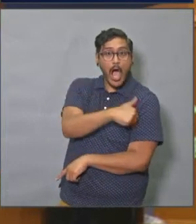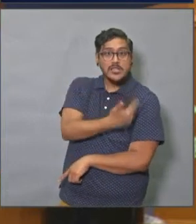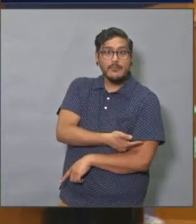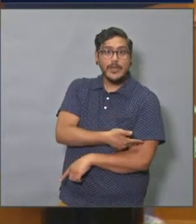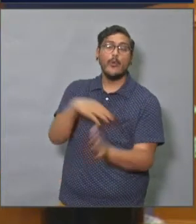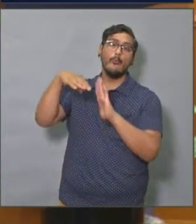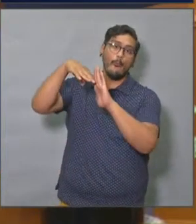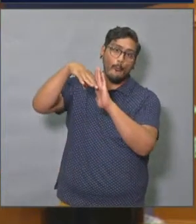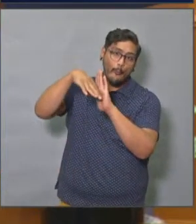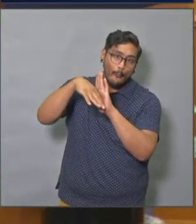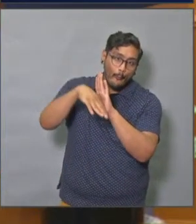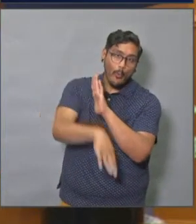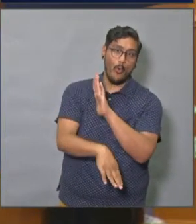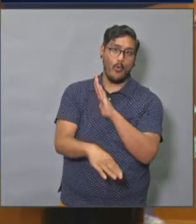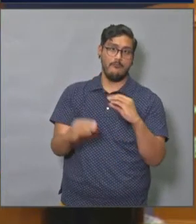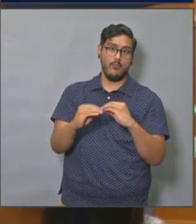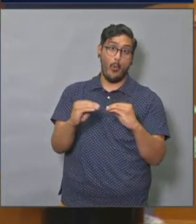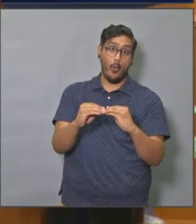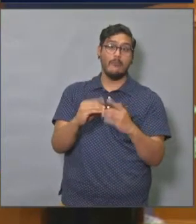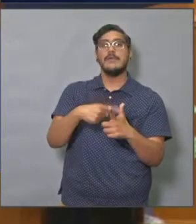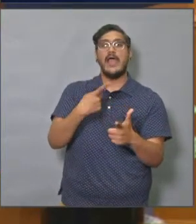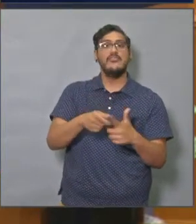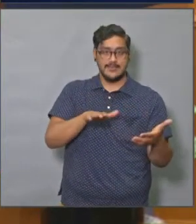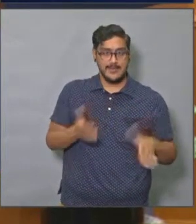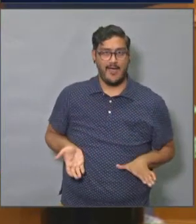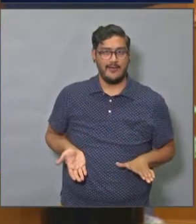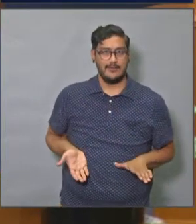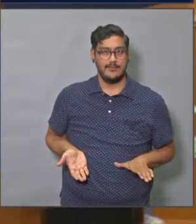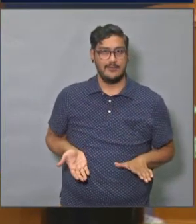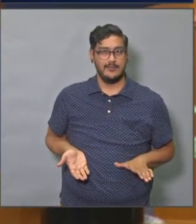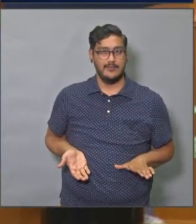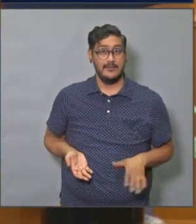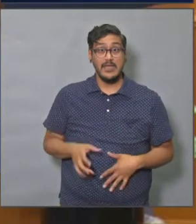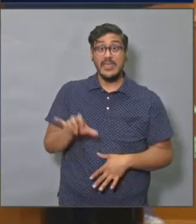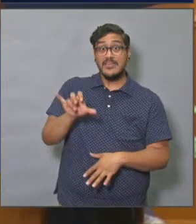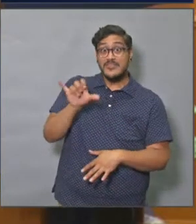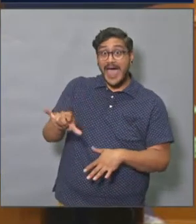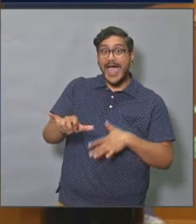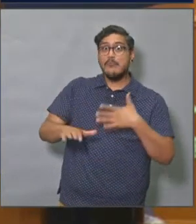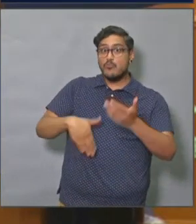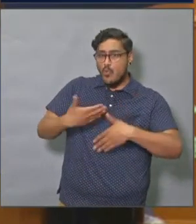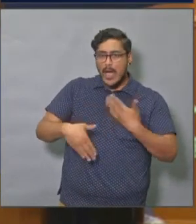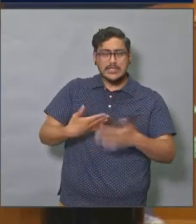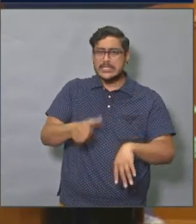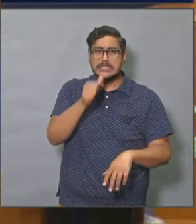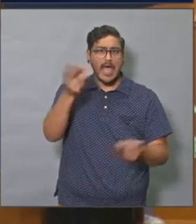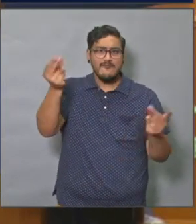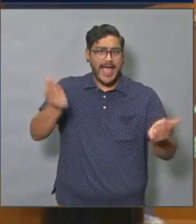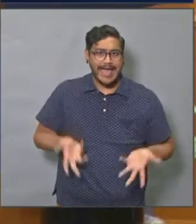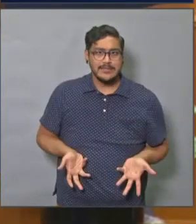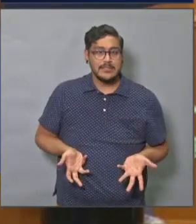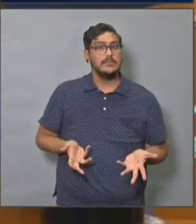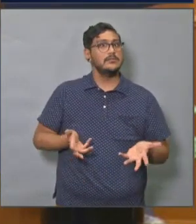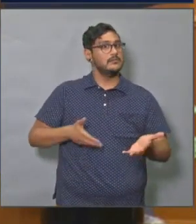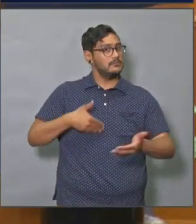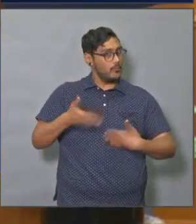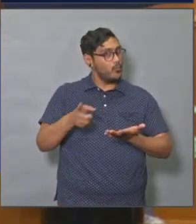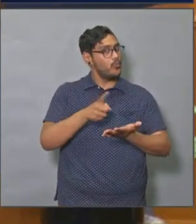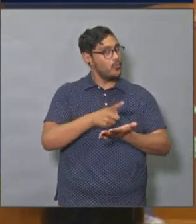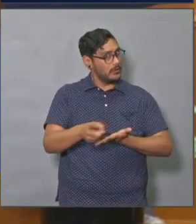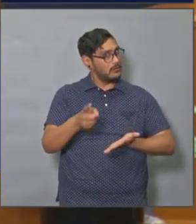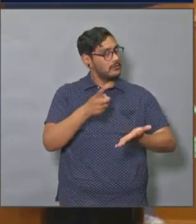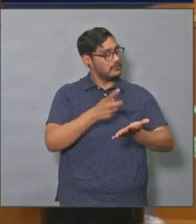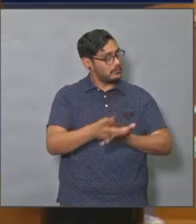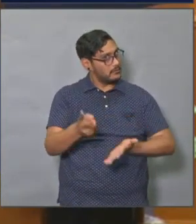individual does not recover and sadly passes away. That process takes several weeks, so when we report that there's an increase